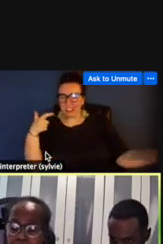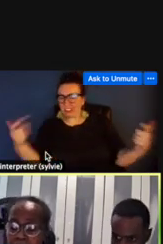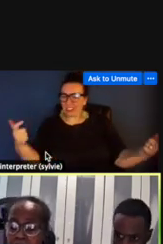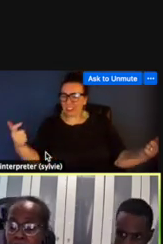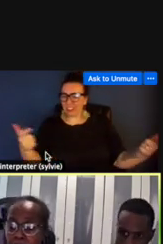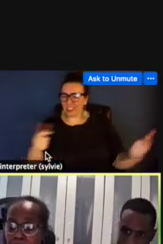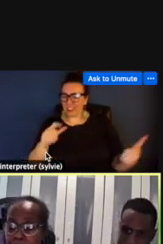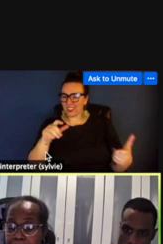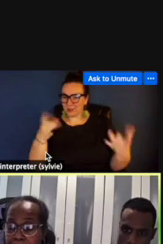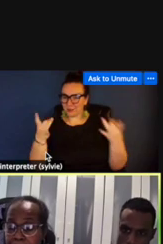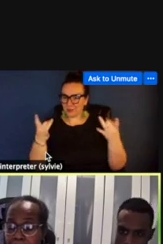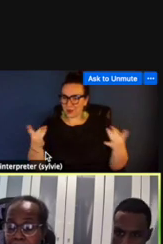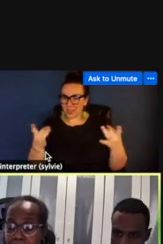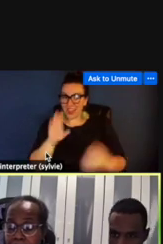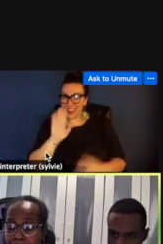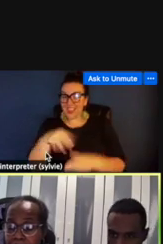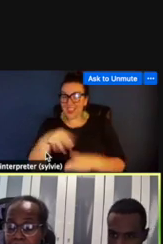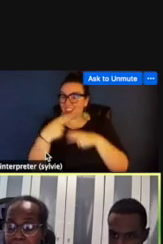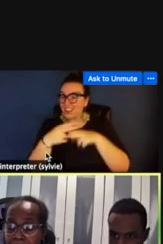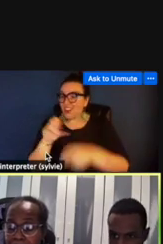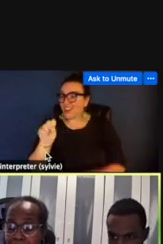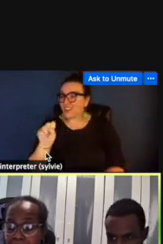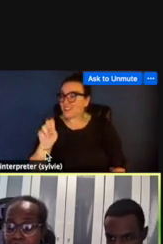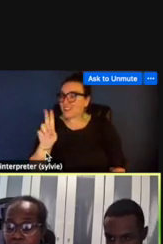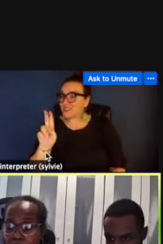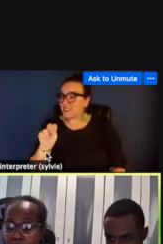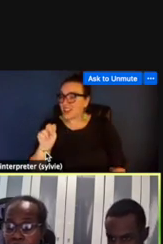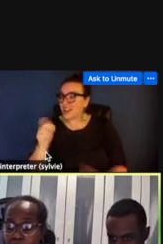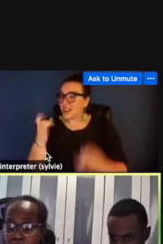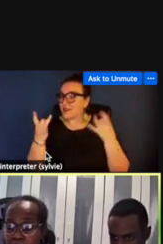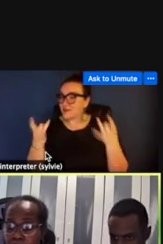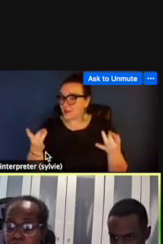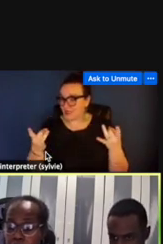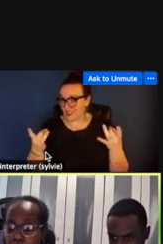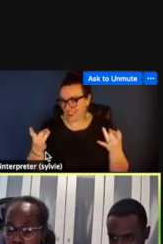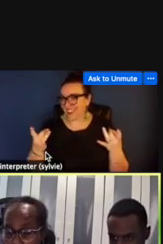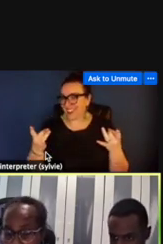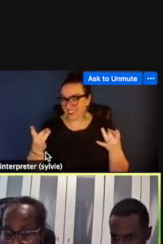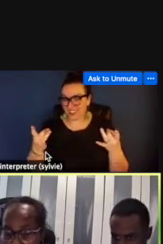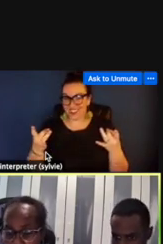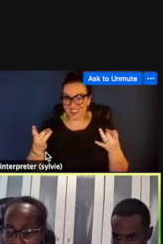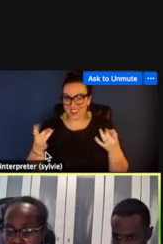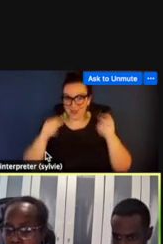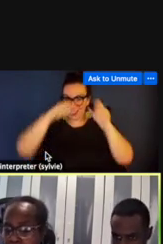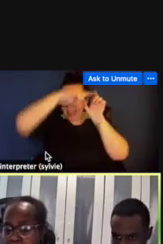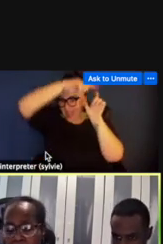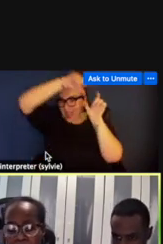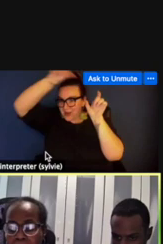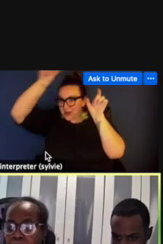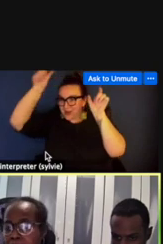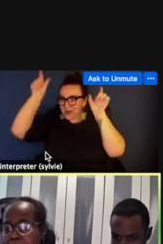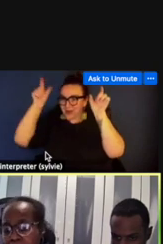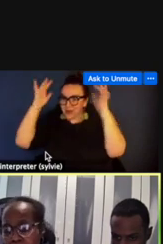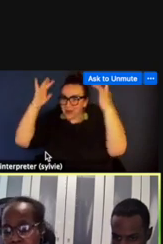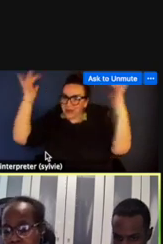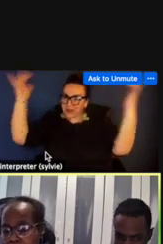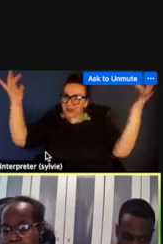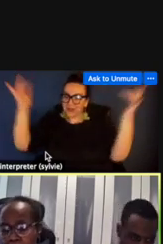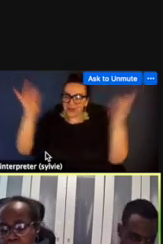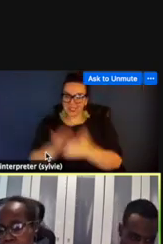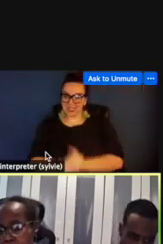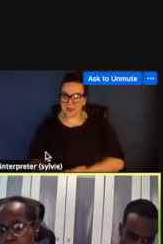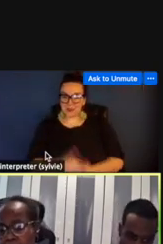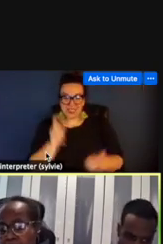And this was the Sun Buddha right here. So you can see, but this particular place had, oh my